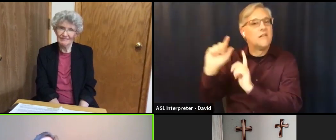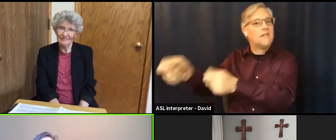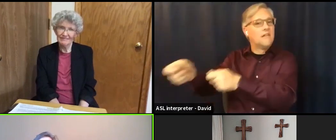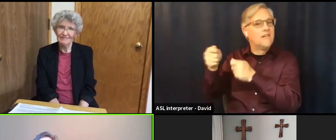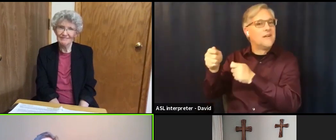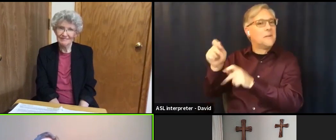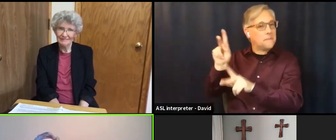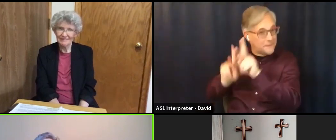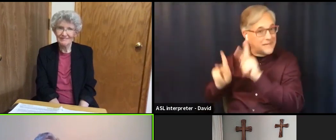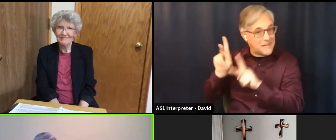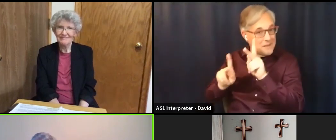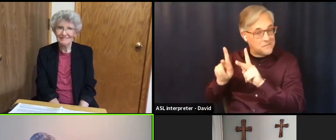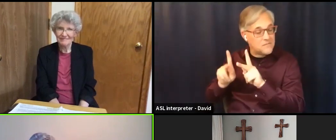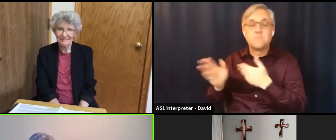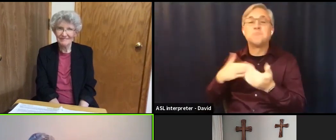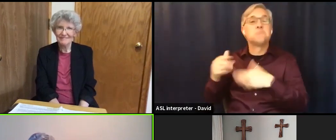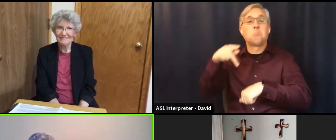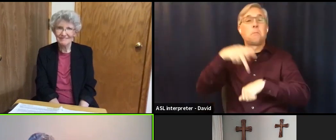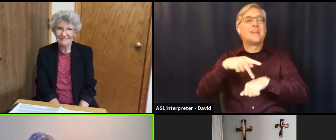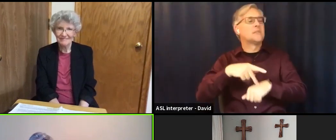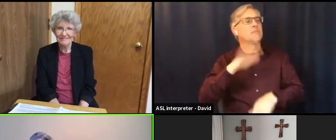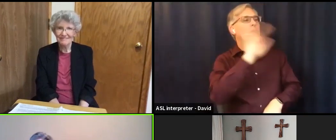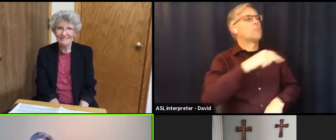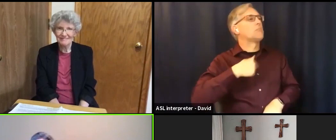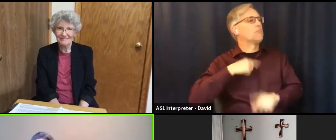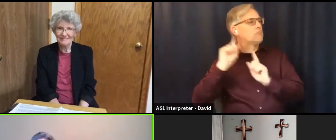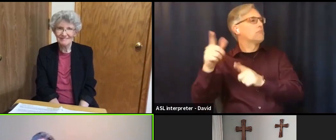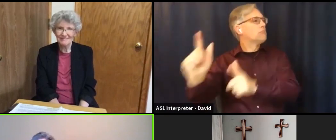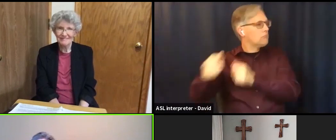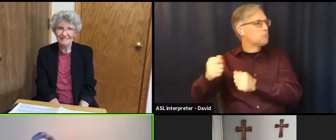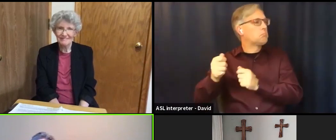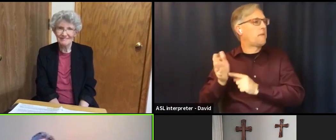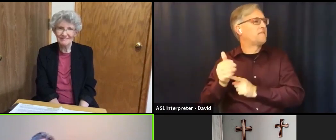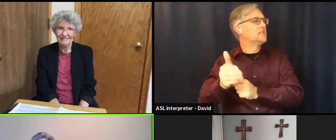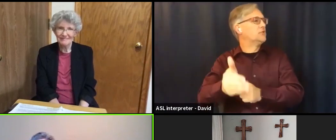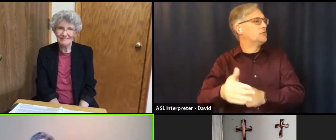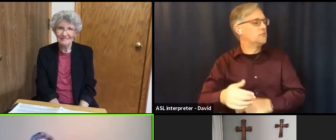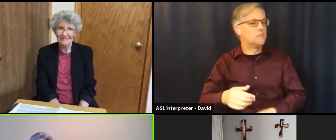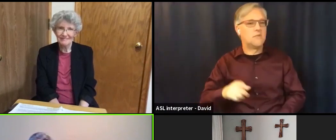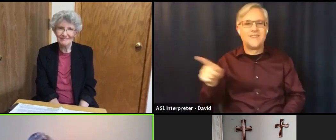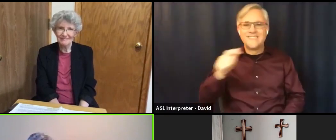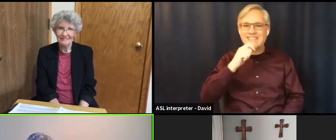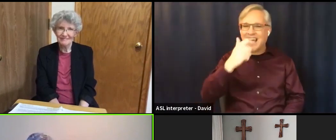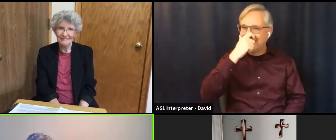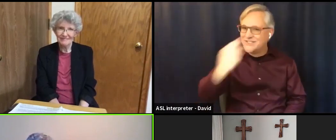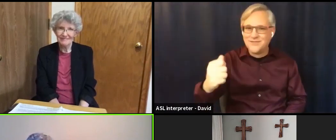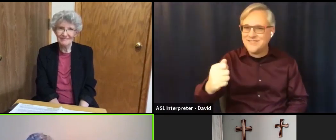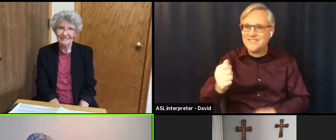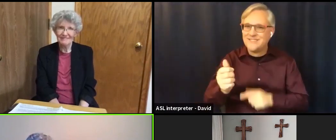Peter was going fishing for fish. He wasn't interested in fishing for people.